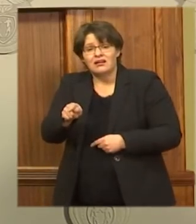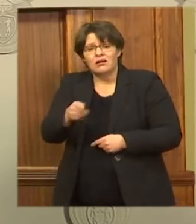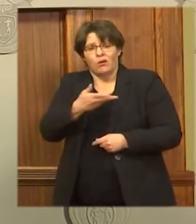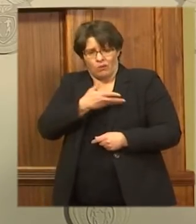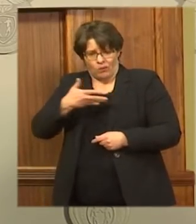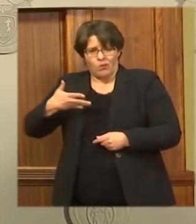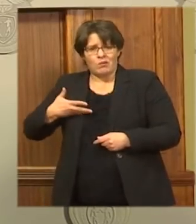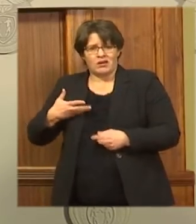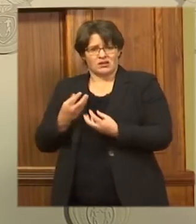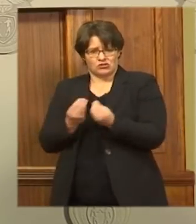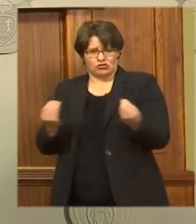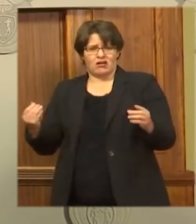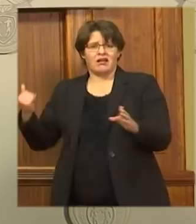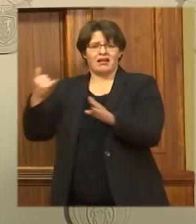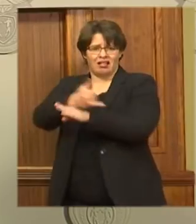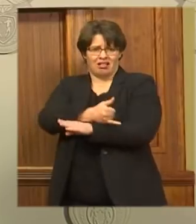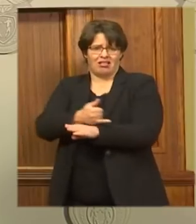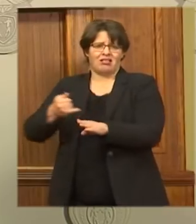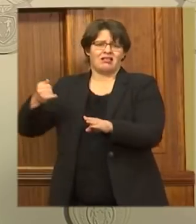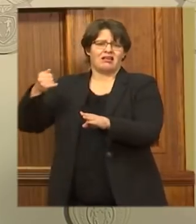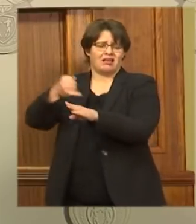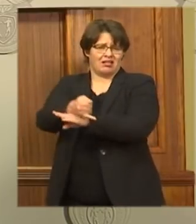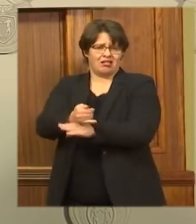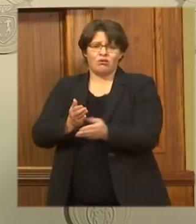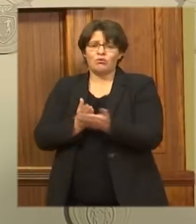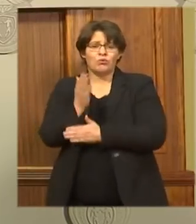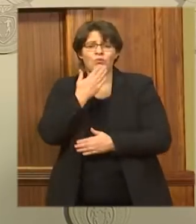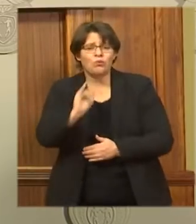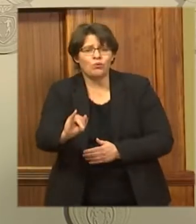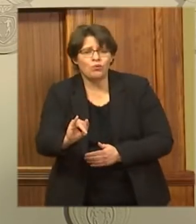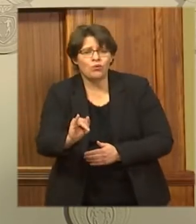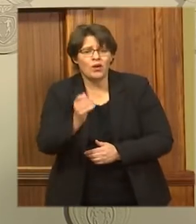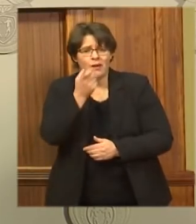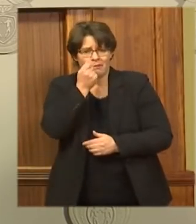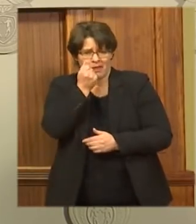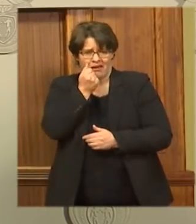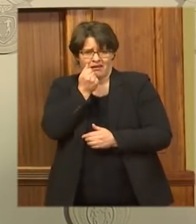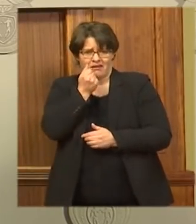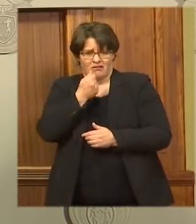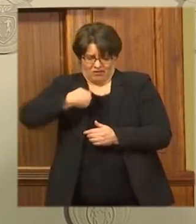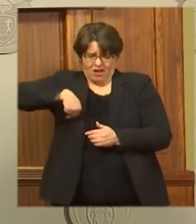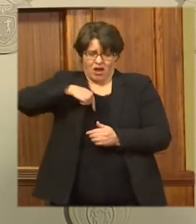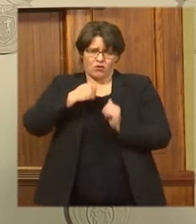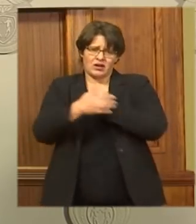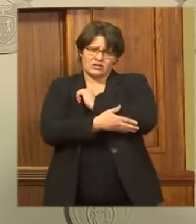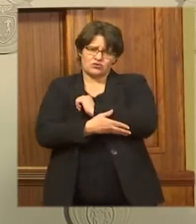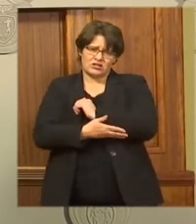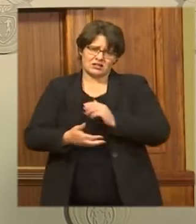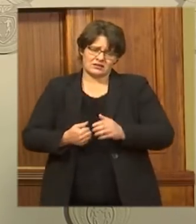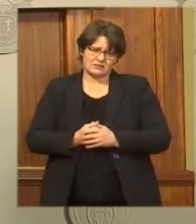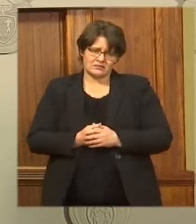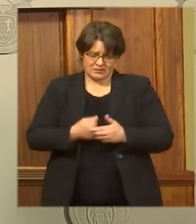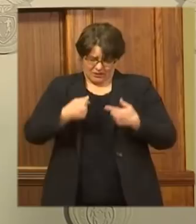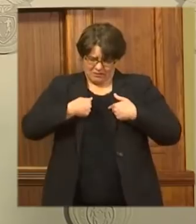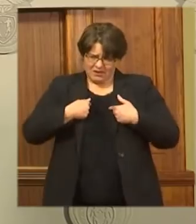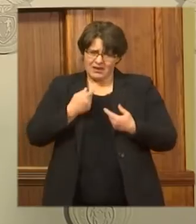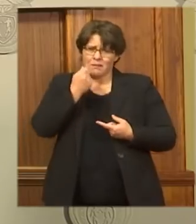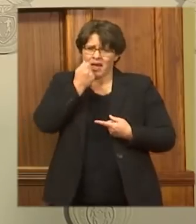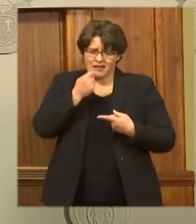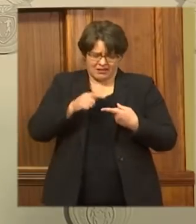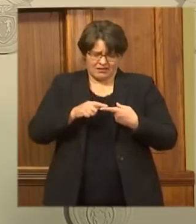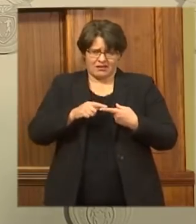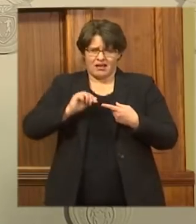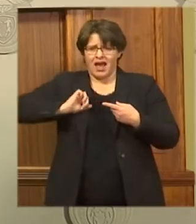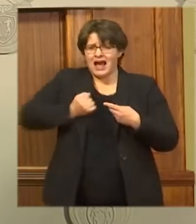women and children by the men of our country. As a man, as a